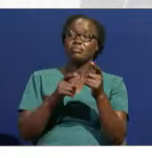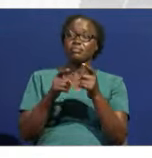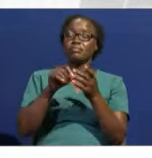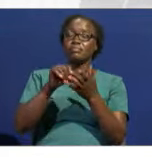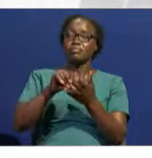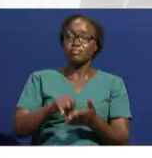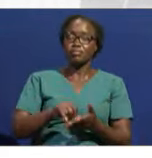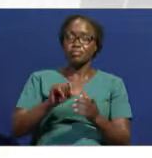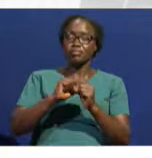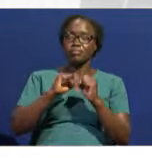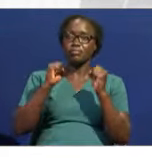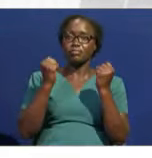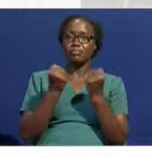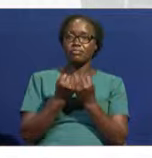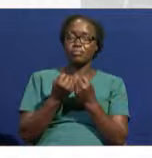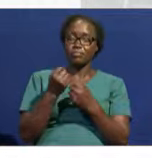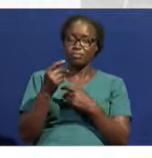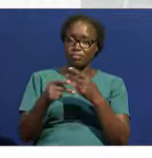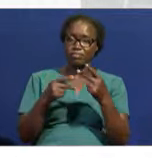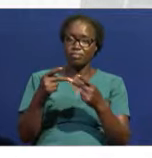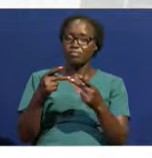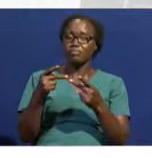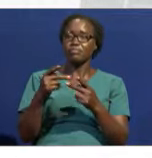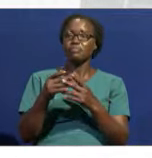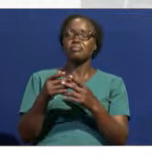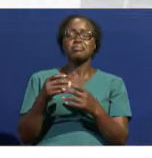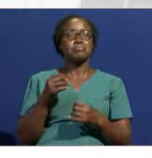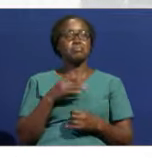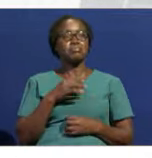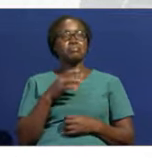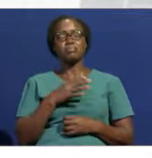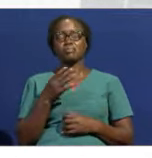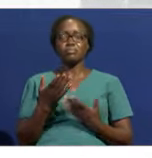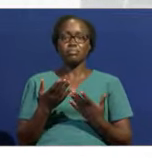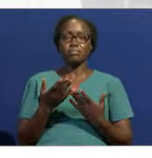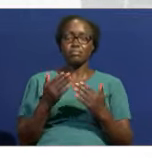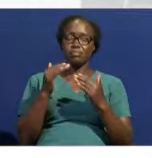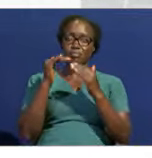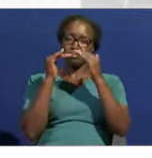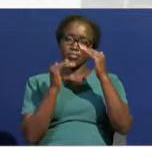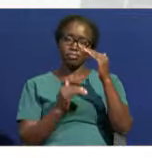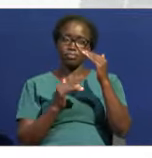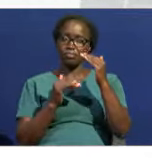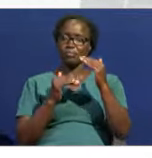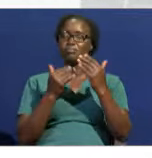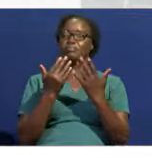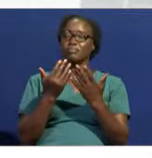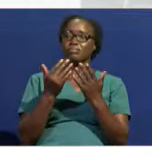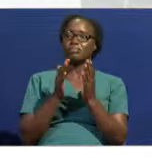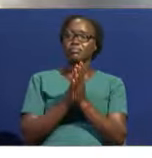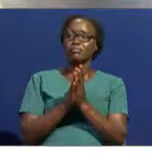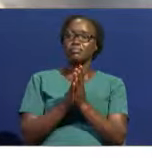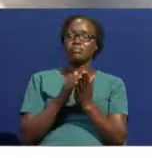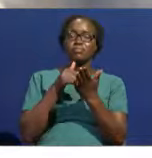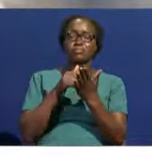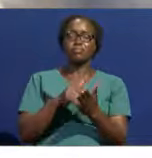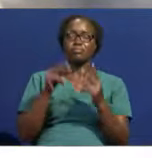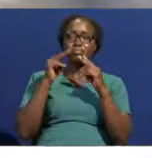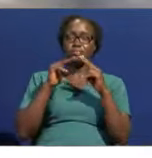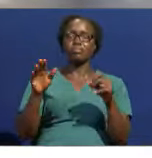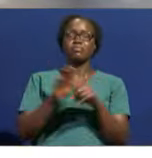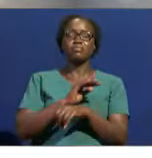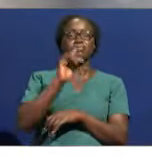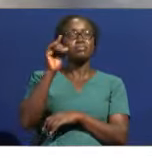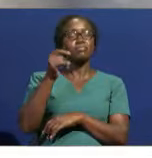social fabric, intergenerational tensions and structural inequalities as major impediments to a peaceful Kenya.